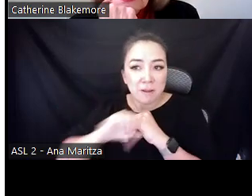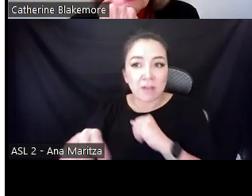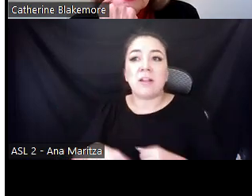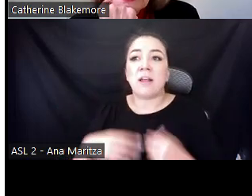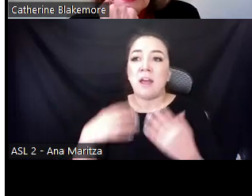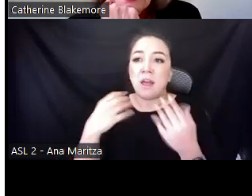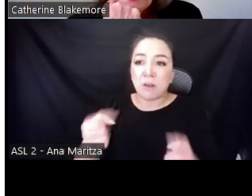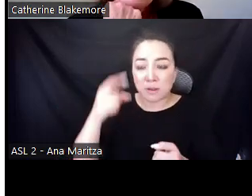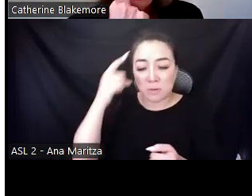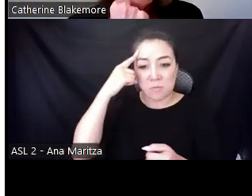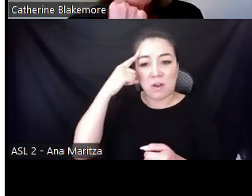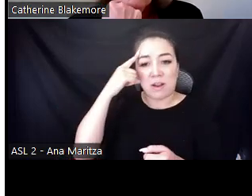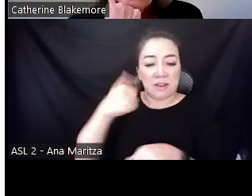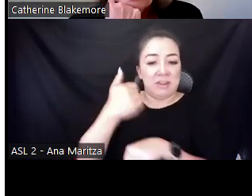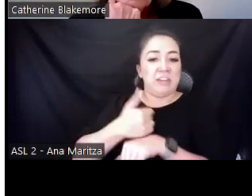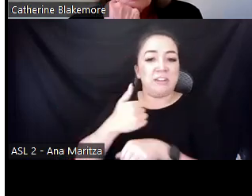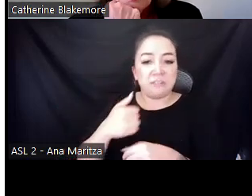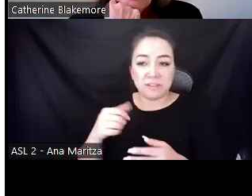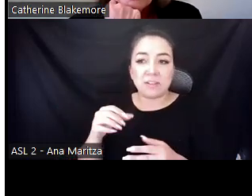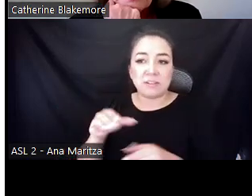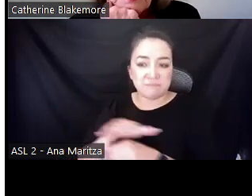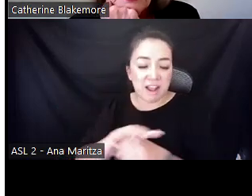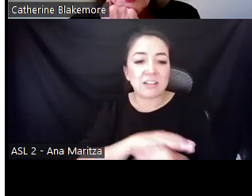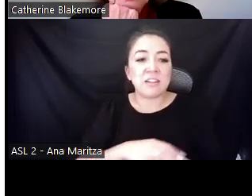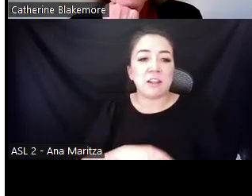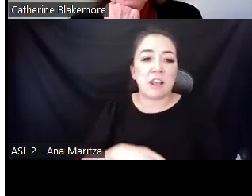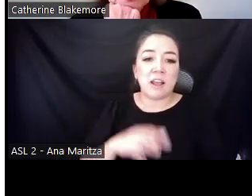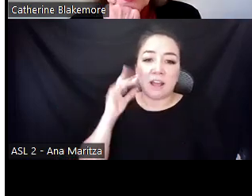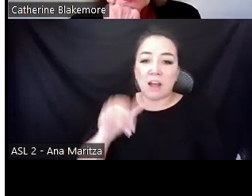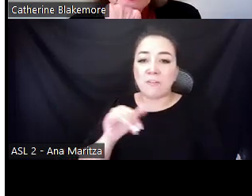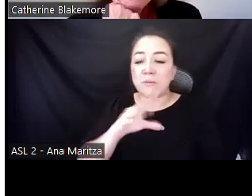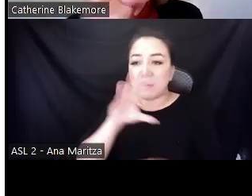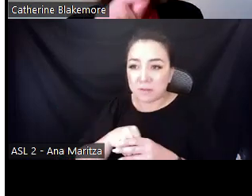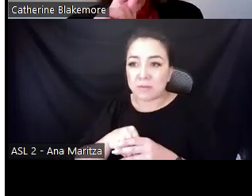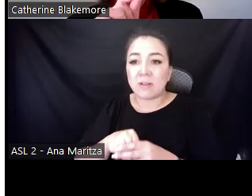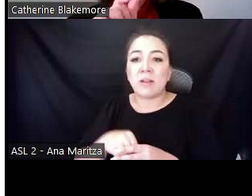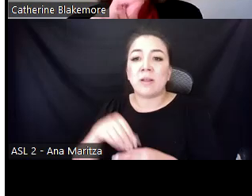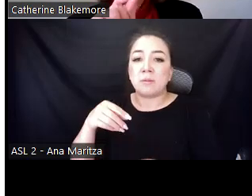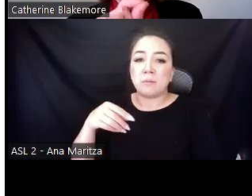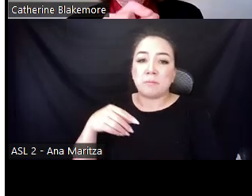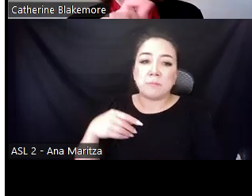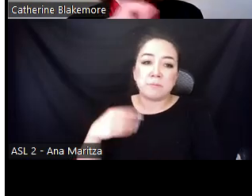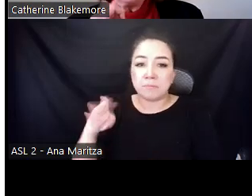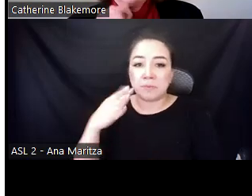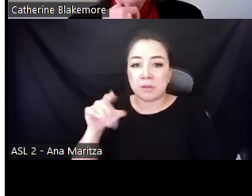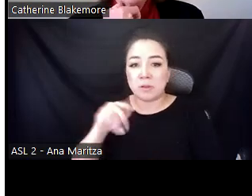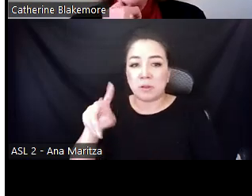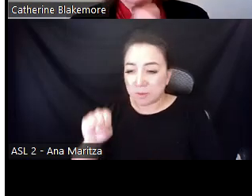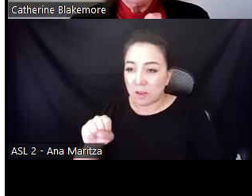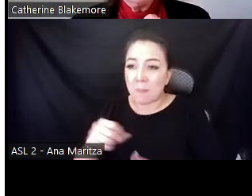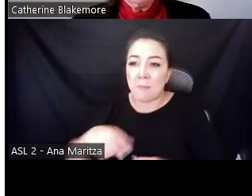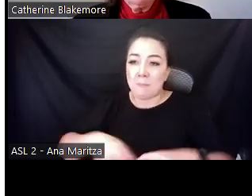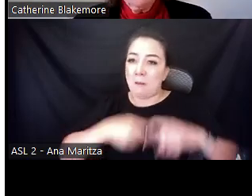Initiative sites, and our California's participation in Blue Zones. So I'm going to just pause and say one thing about